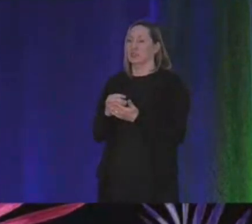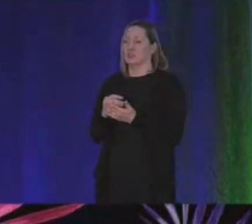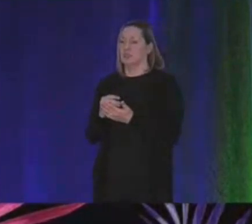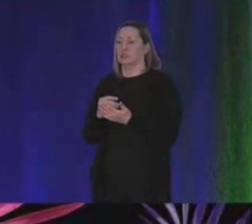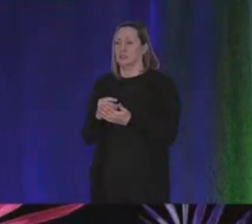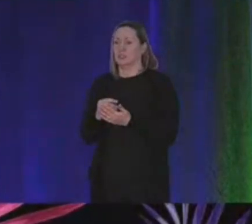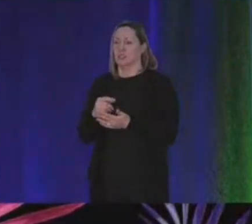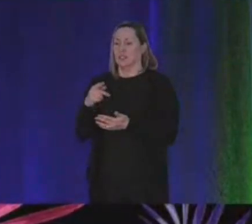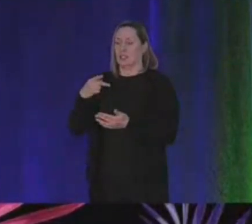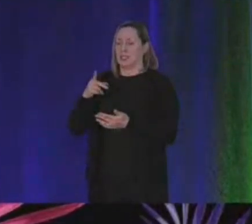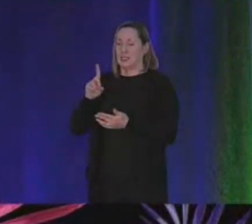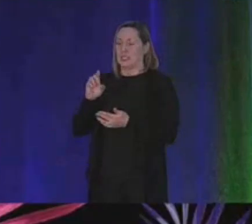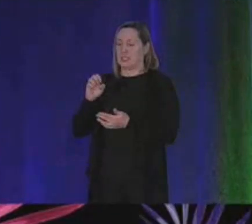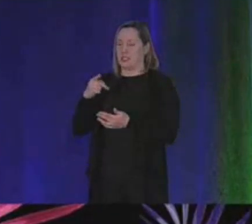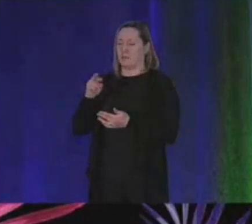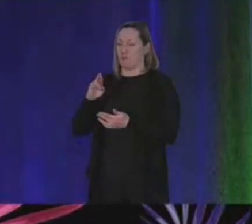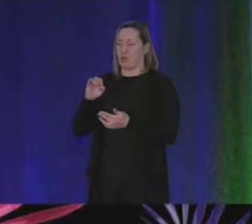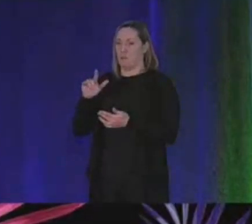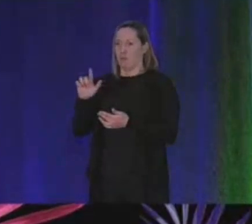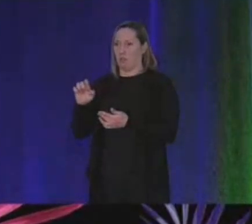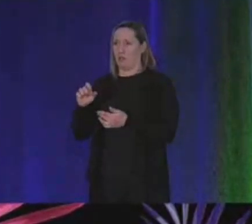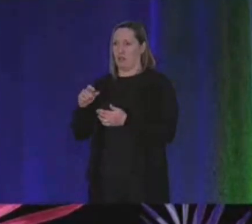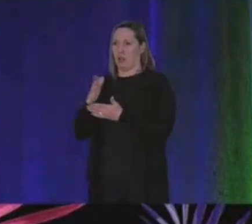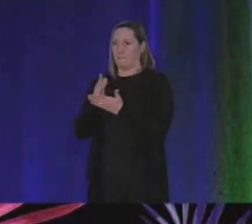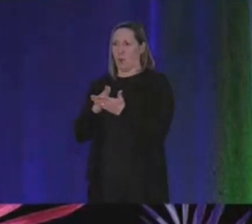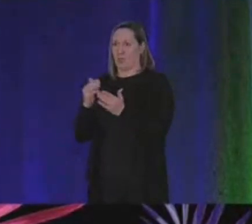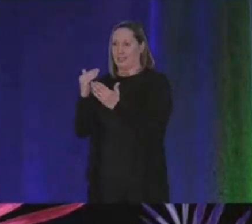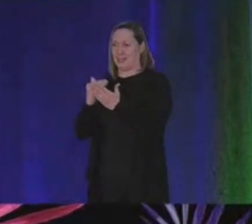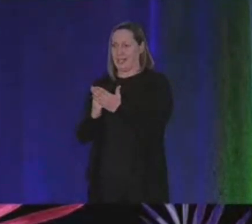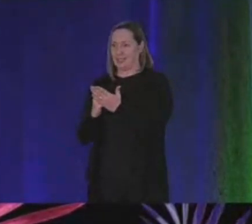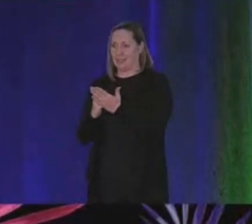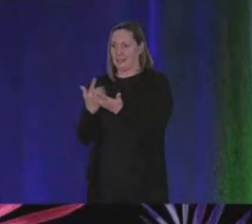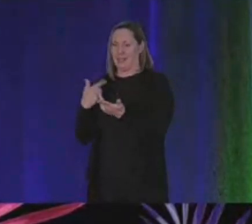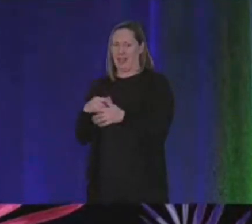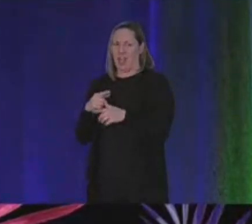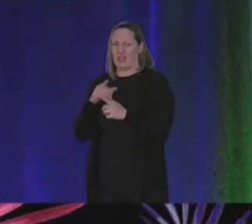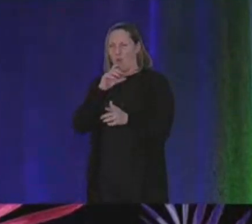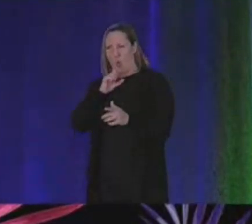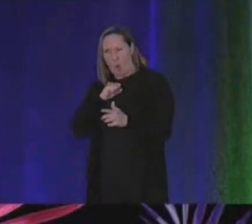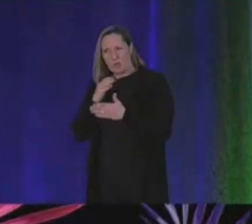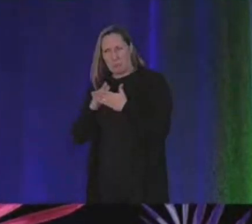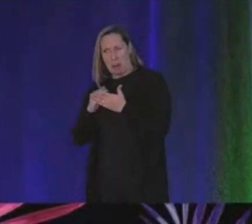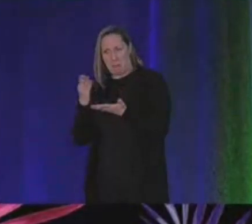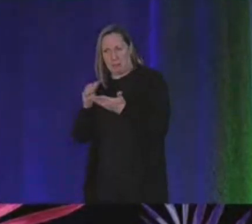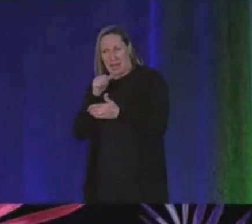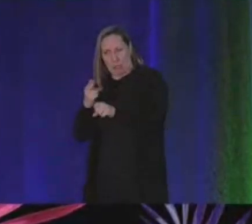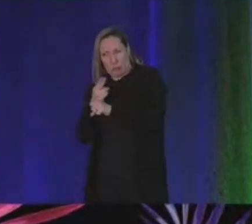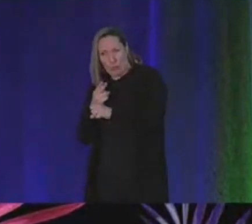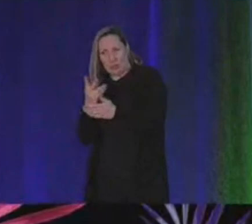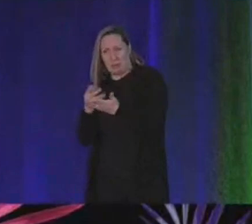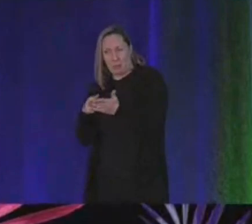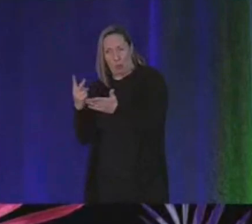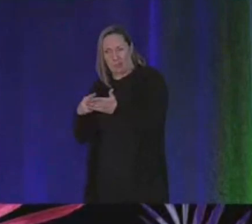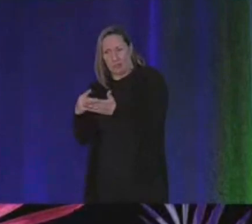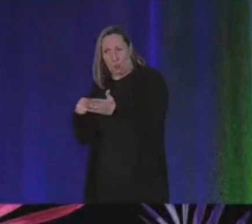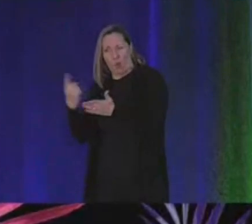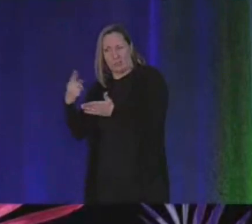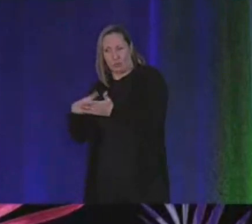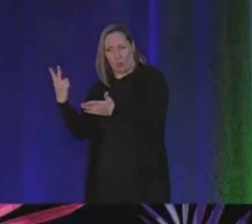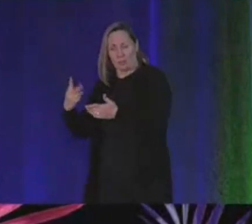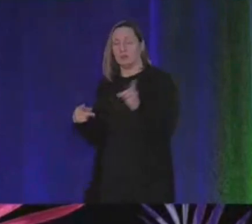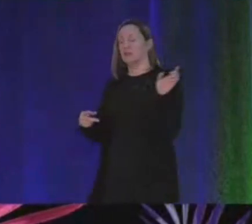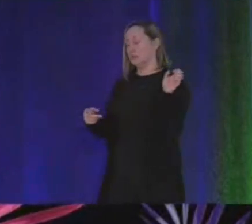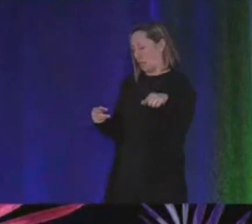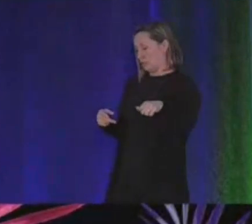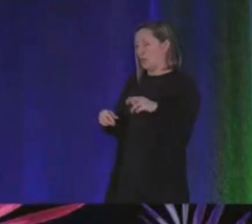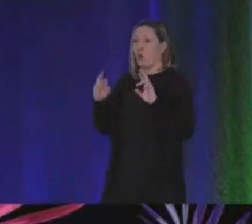purpose too. Got it. So like, are these part of like your old legacy components that probably aren't being used, or maybe used maybe once or twice? Right. Yeah. And then the